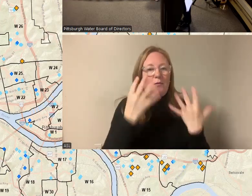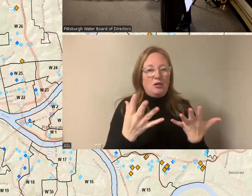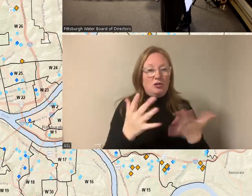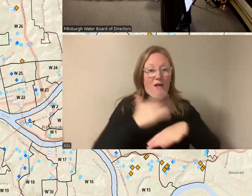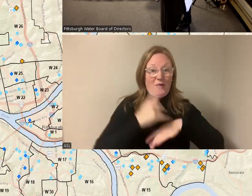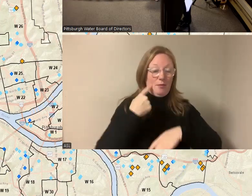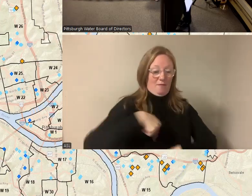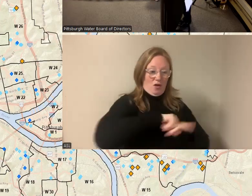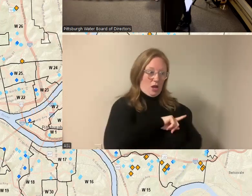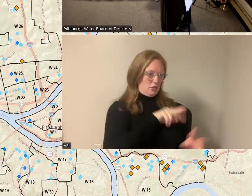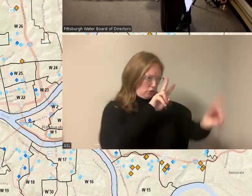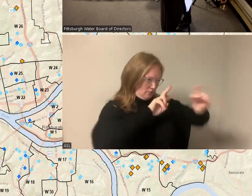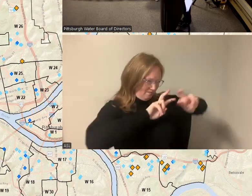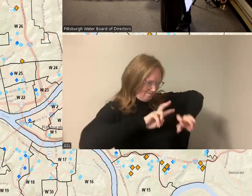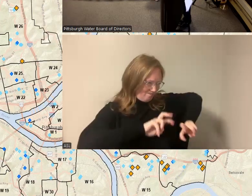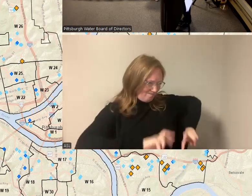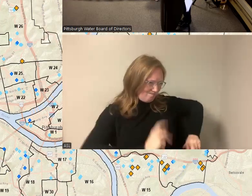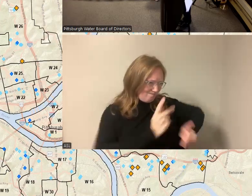Water.